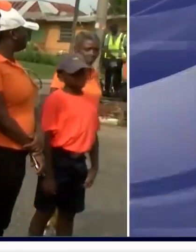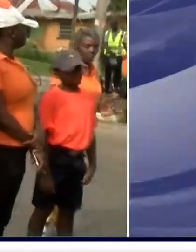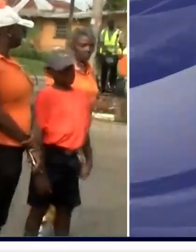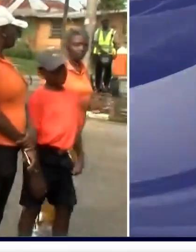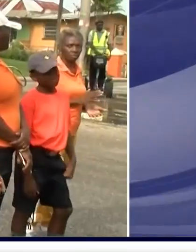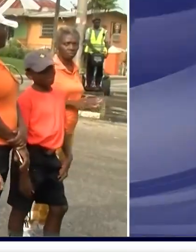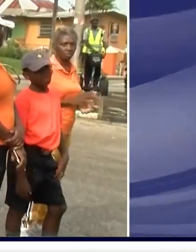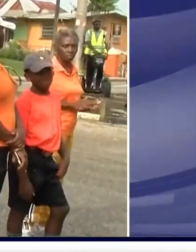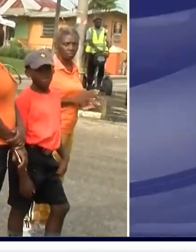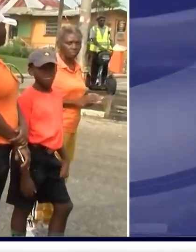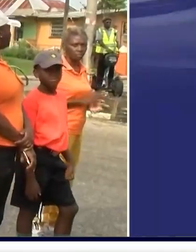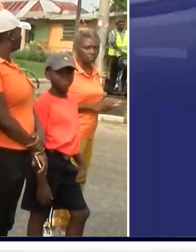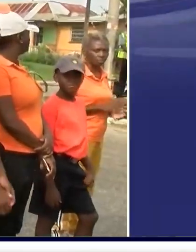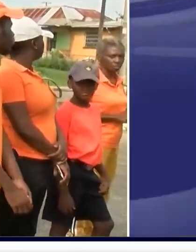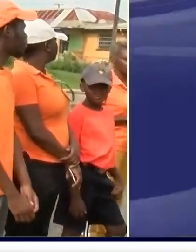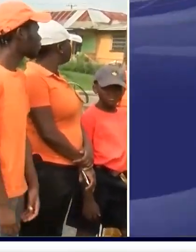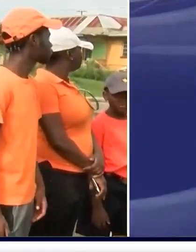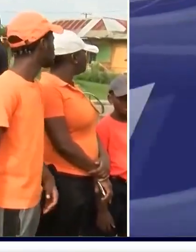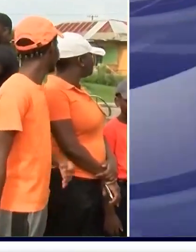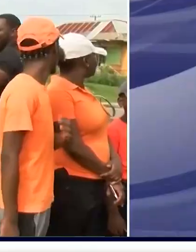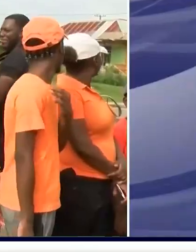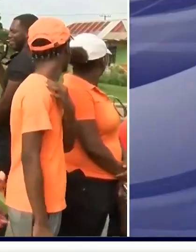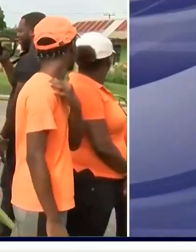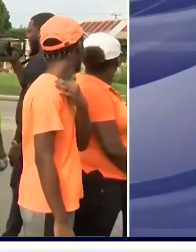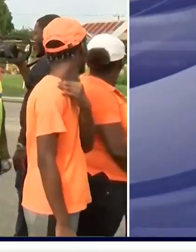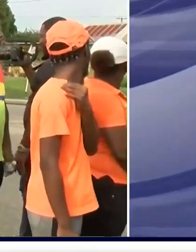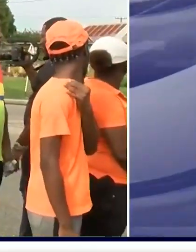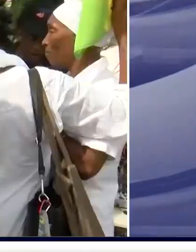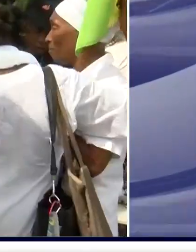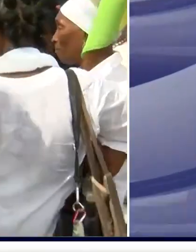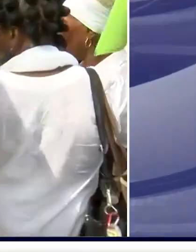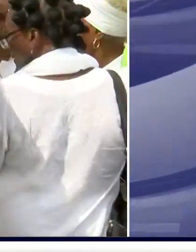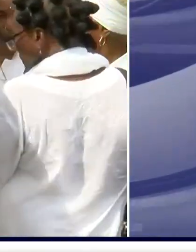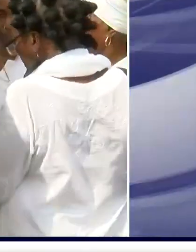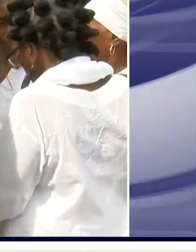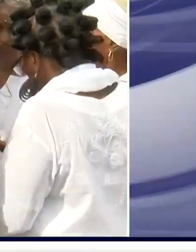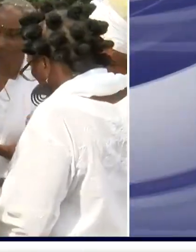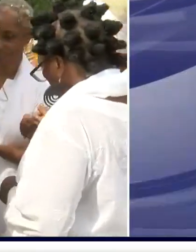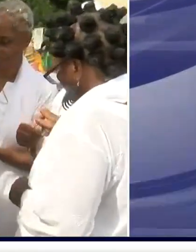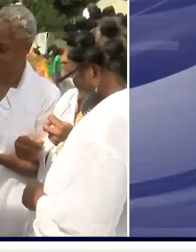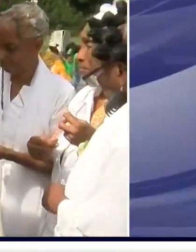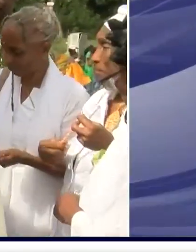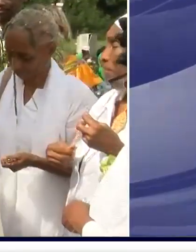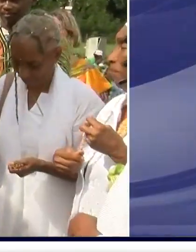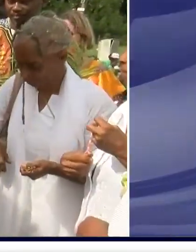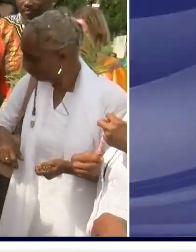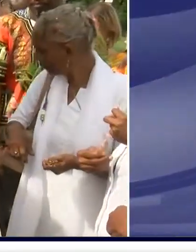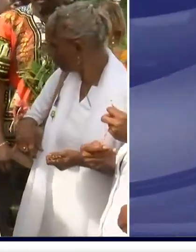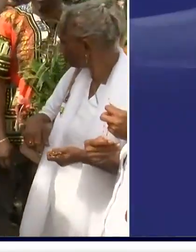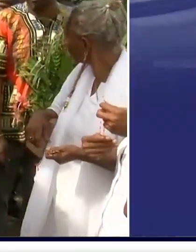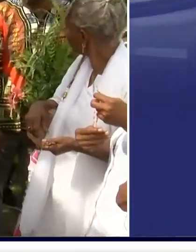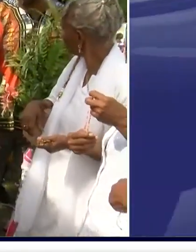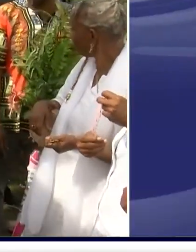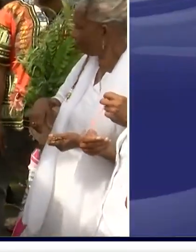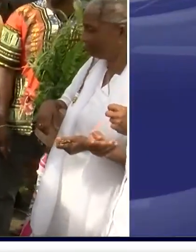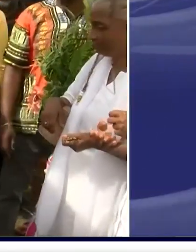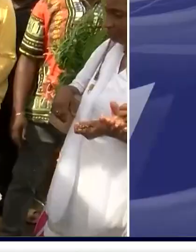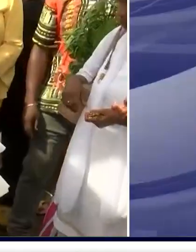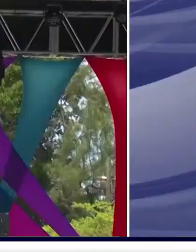In the news tonight, on this Emancipation Day, Barbadians encouraged to be mindful of the journey that got us